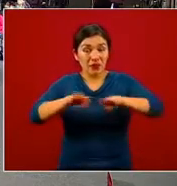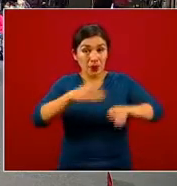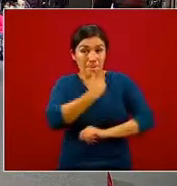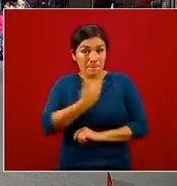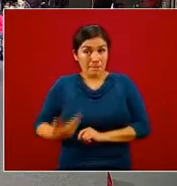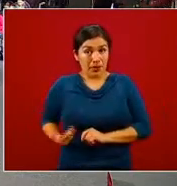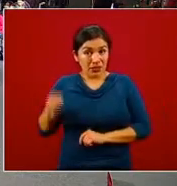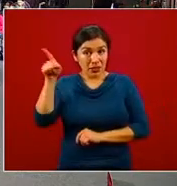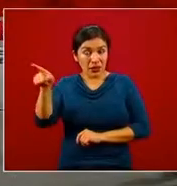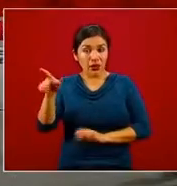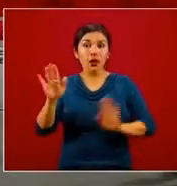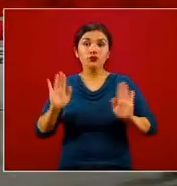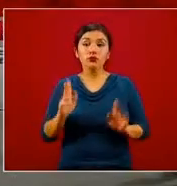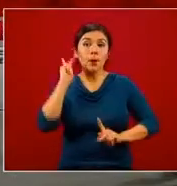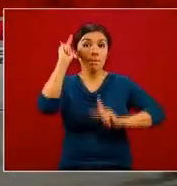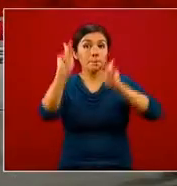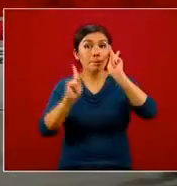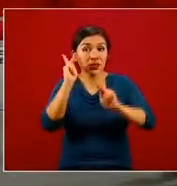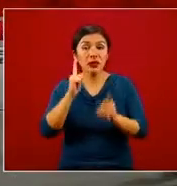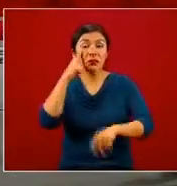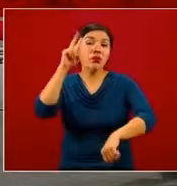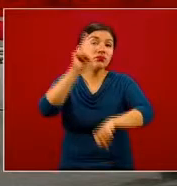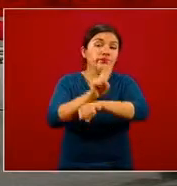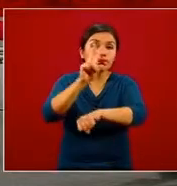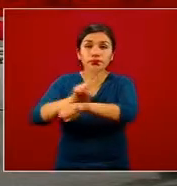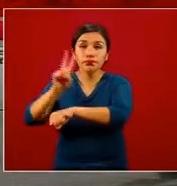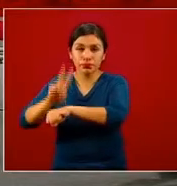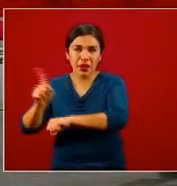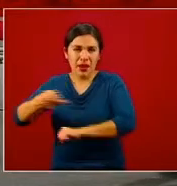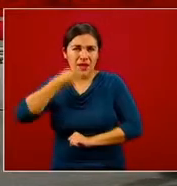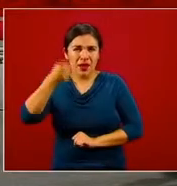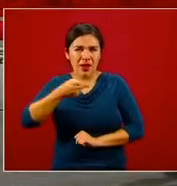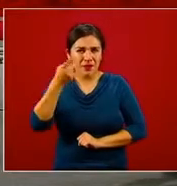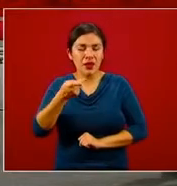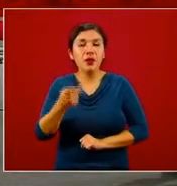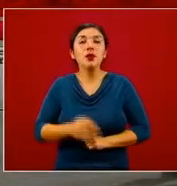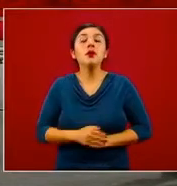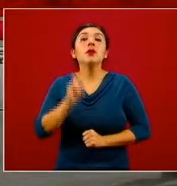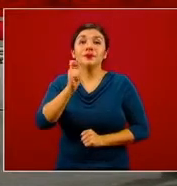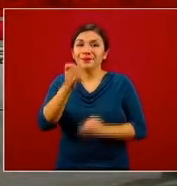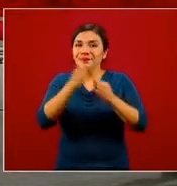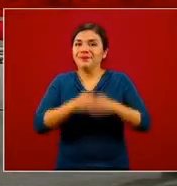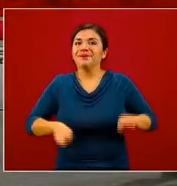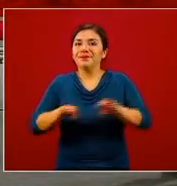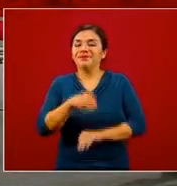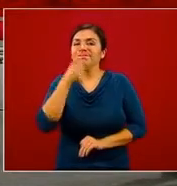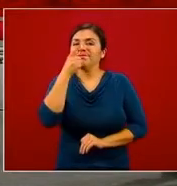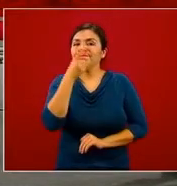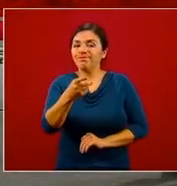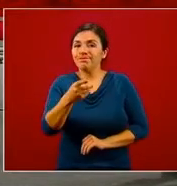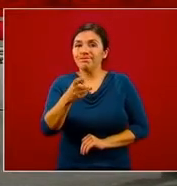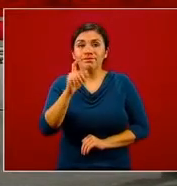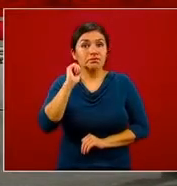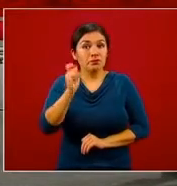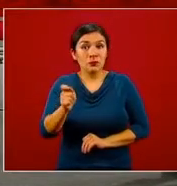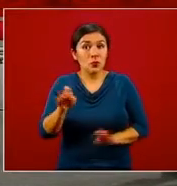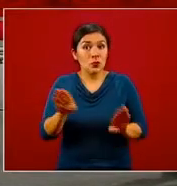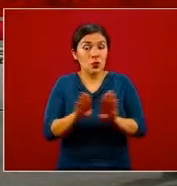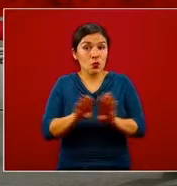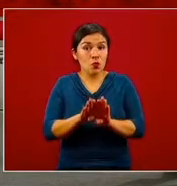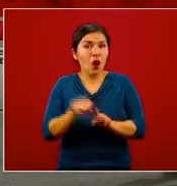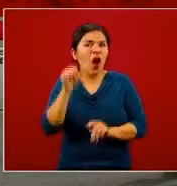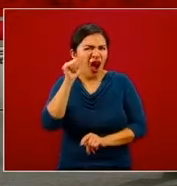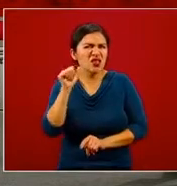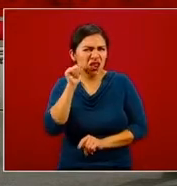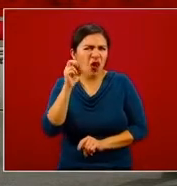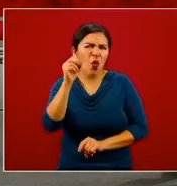scenarios? Thank you, Olinka, for the questions. With respect to the president's work,